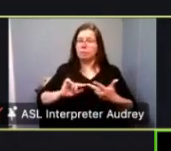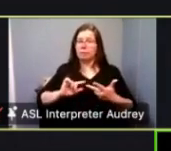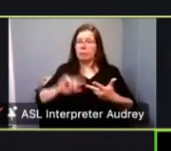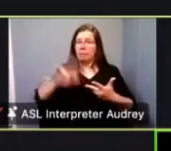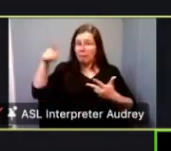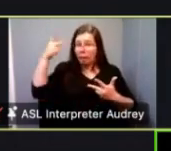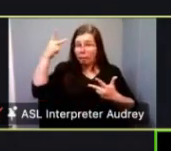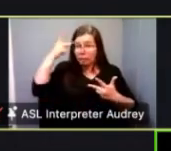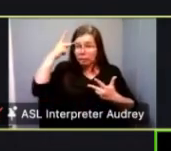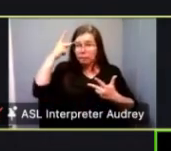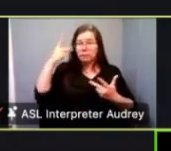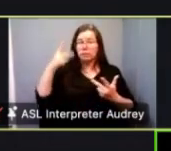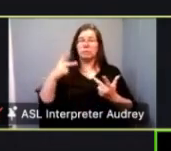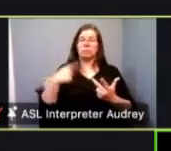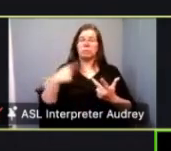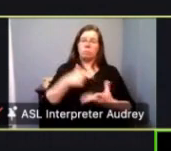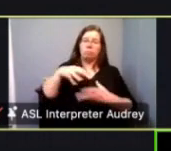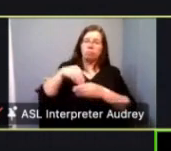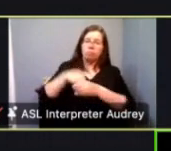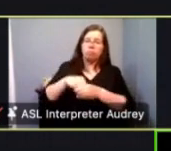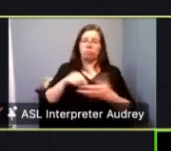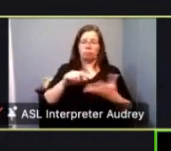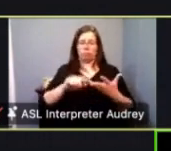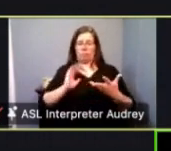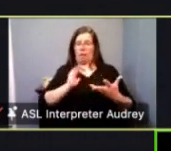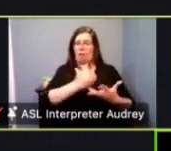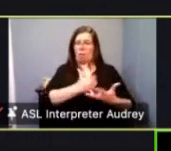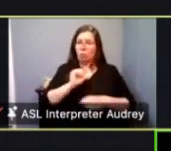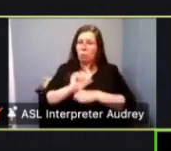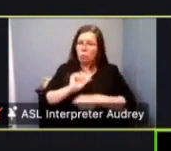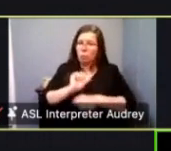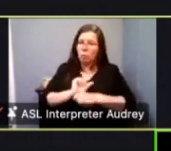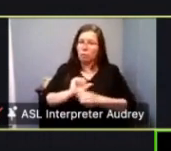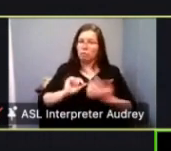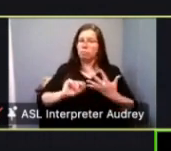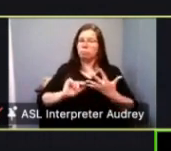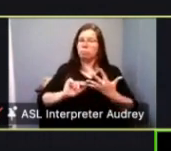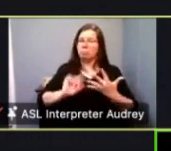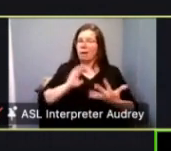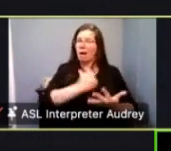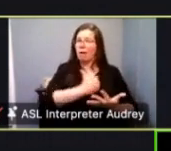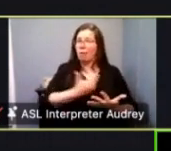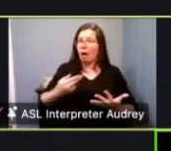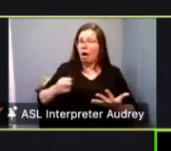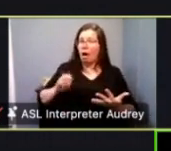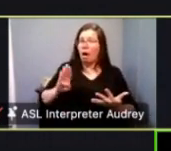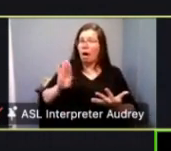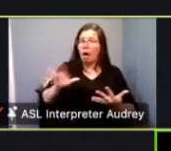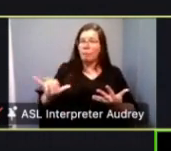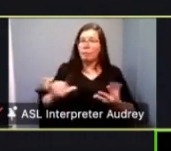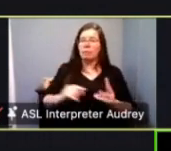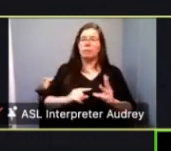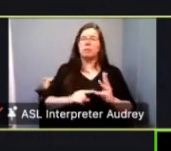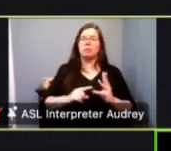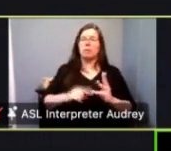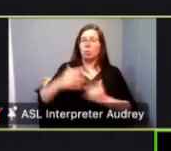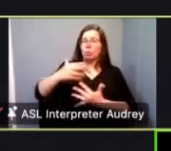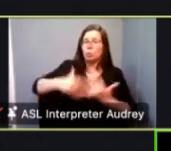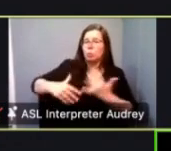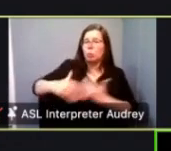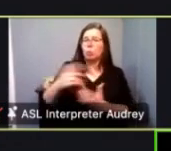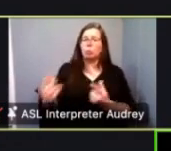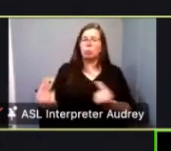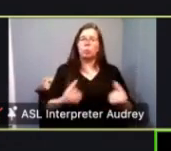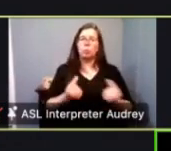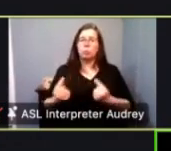involved with, the employment that we seek, the hobbies that we have, the social activities that we have, and